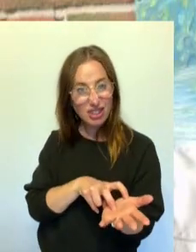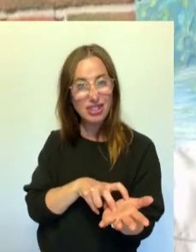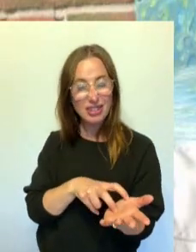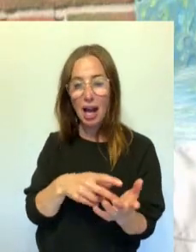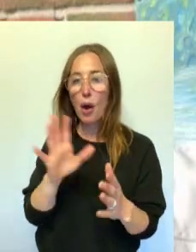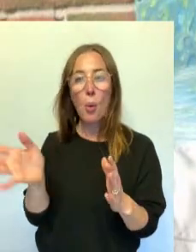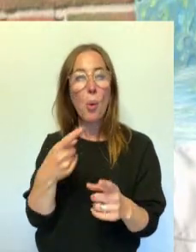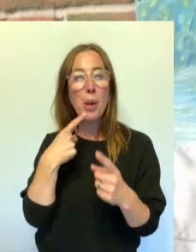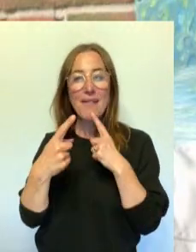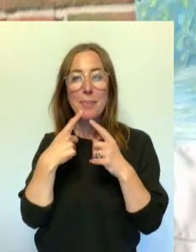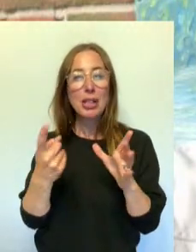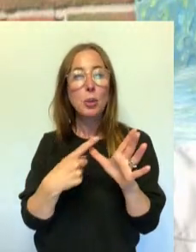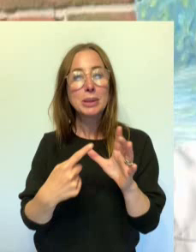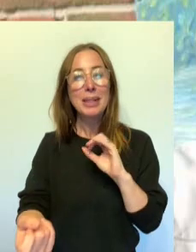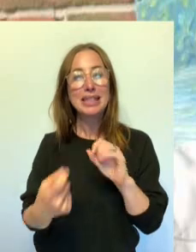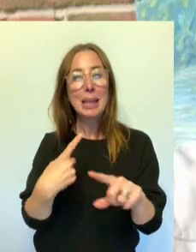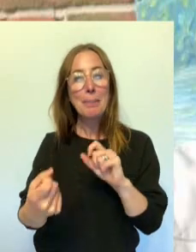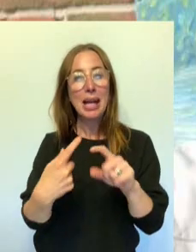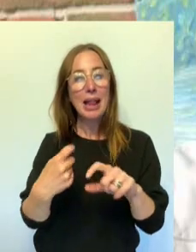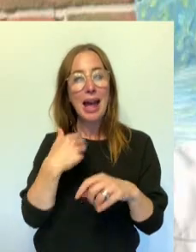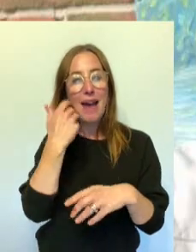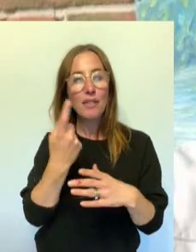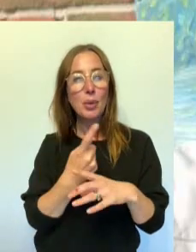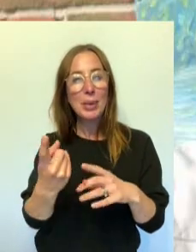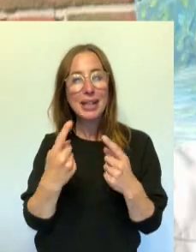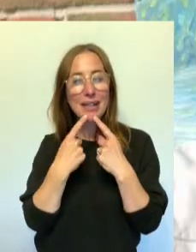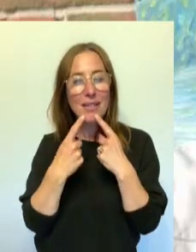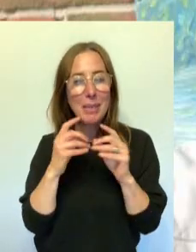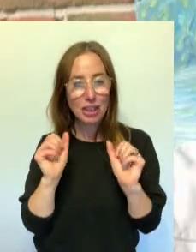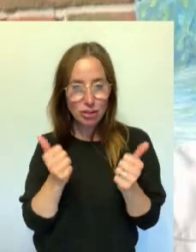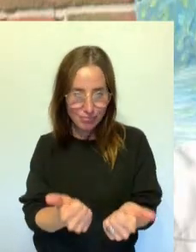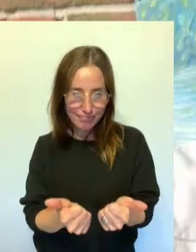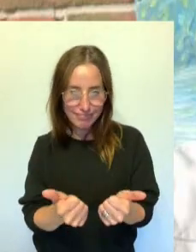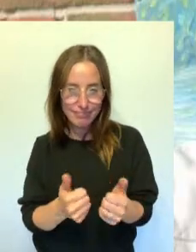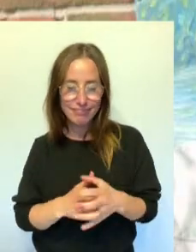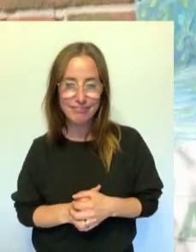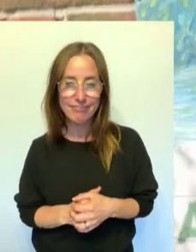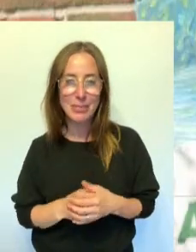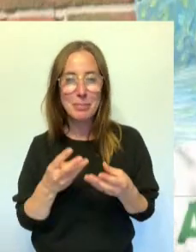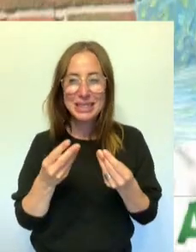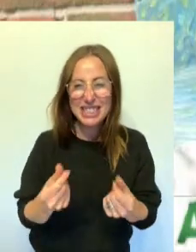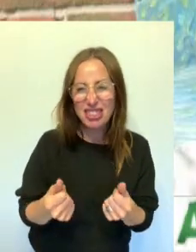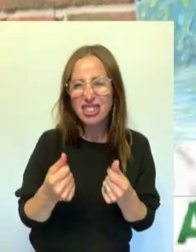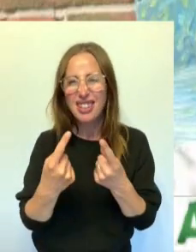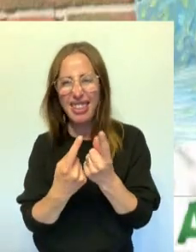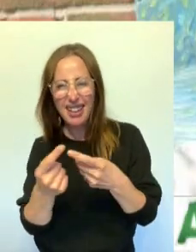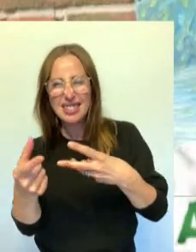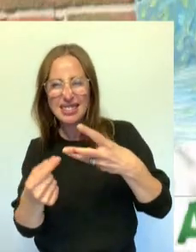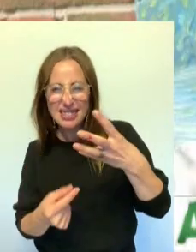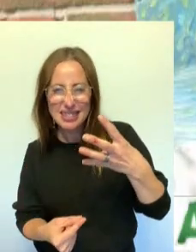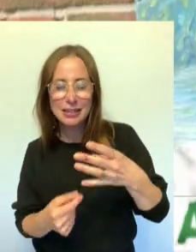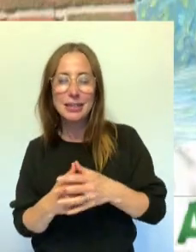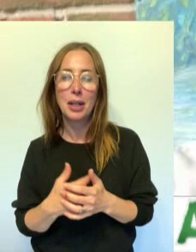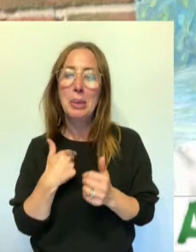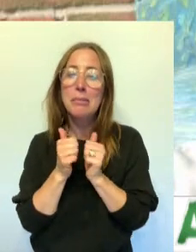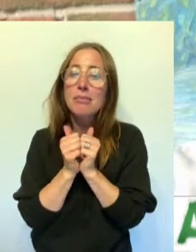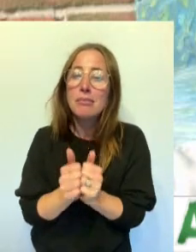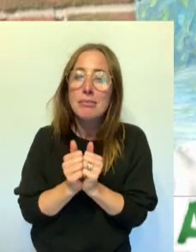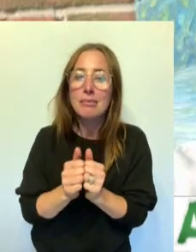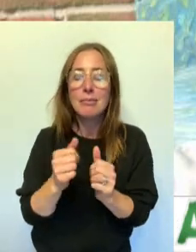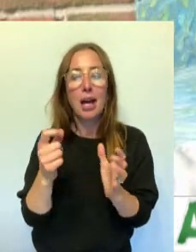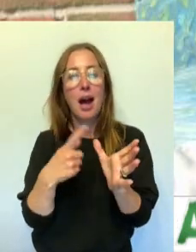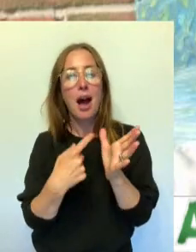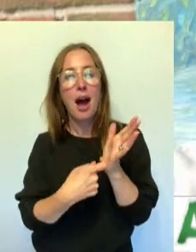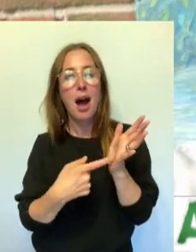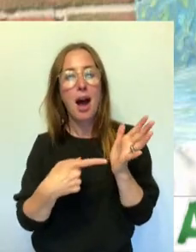need. But this should just be a brilliant opportunity, and we're just really grateful to Arts La Olam for putting this